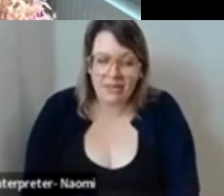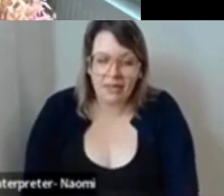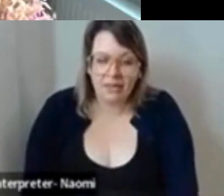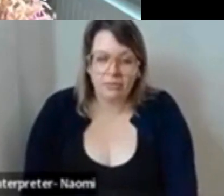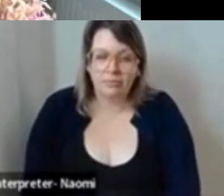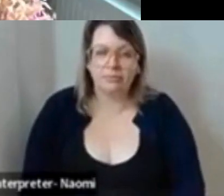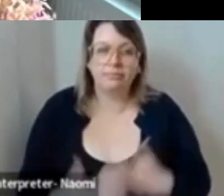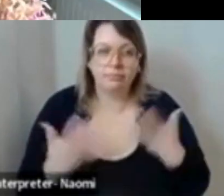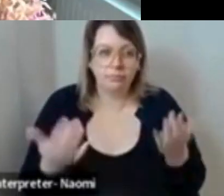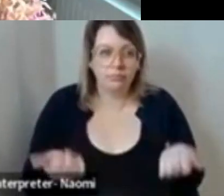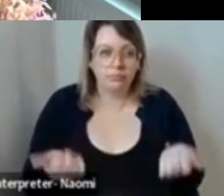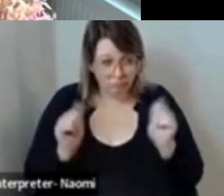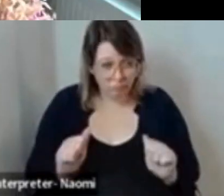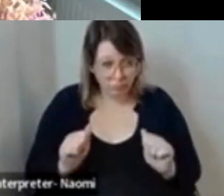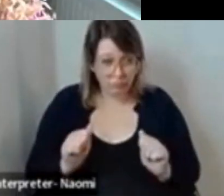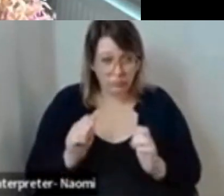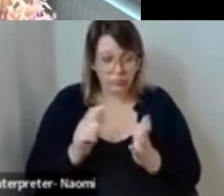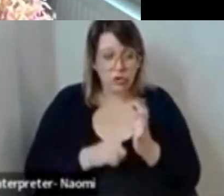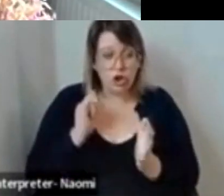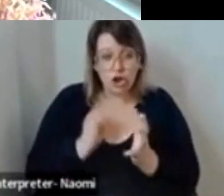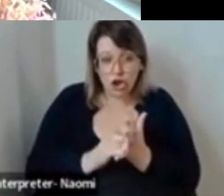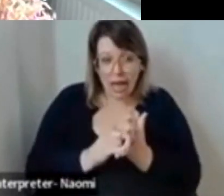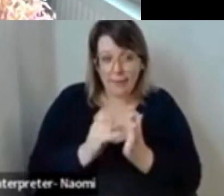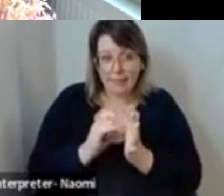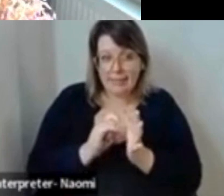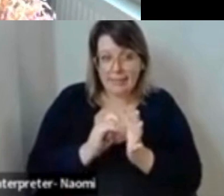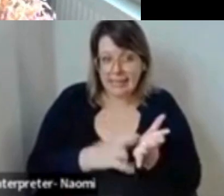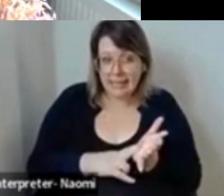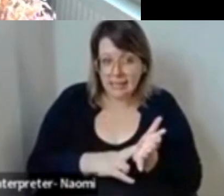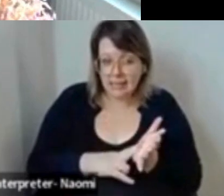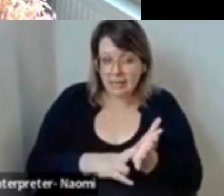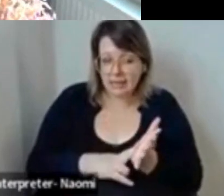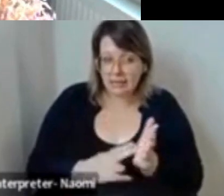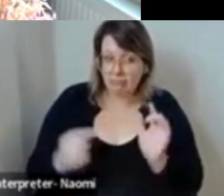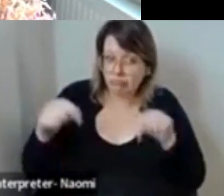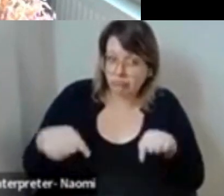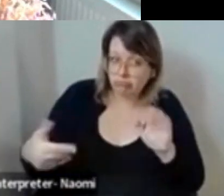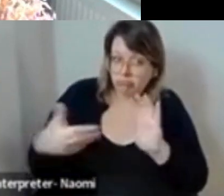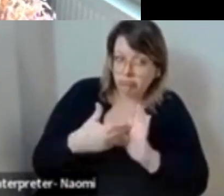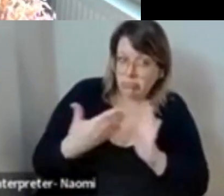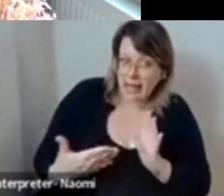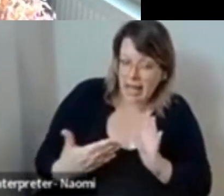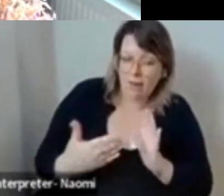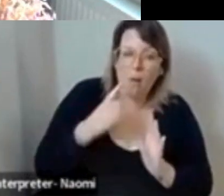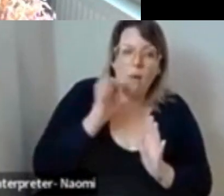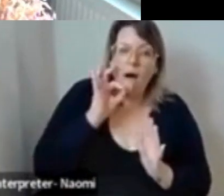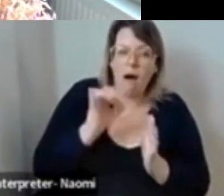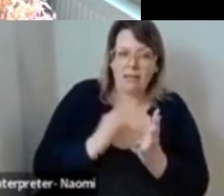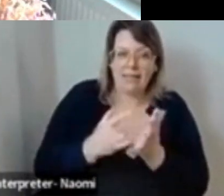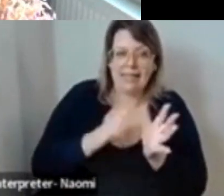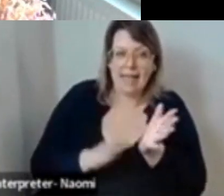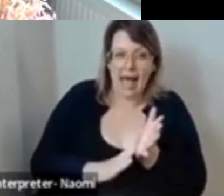Right, James Dickinson, can I bring you in now, please? And I'm going to ask Sam to answer this question.